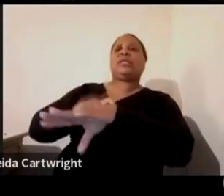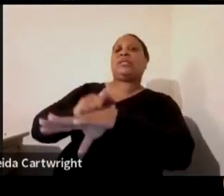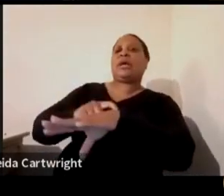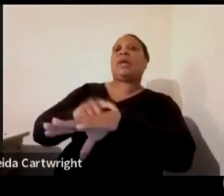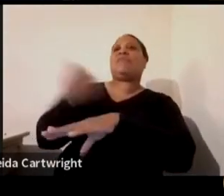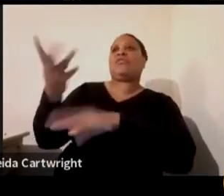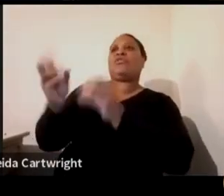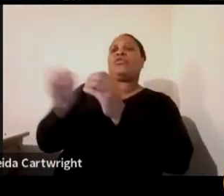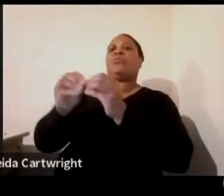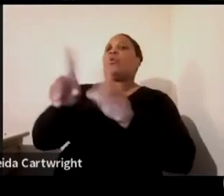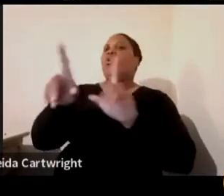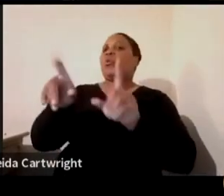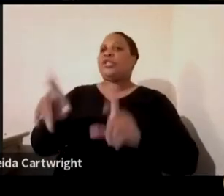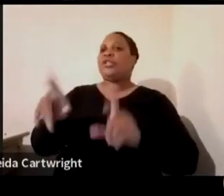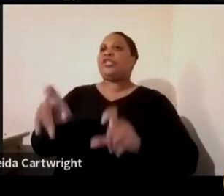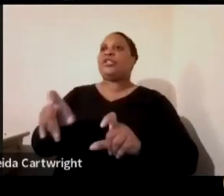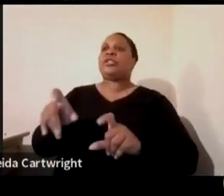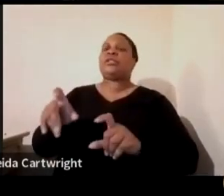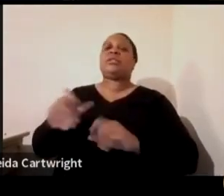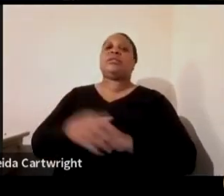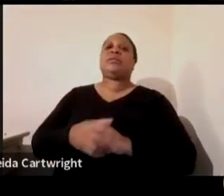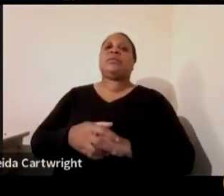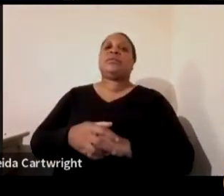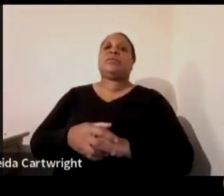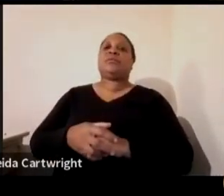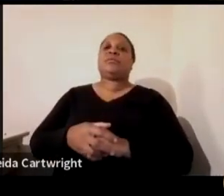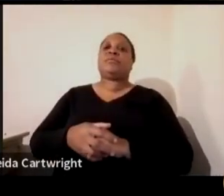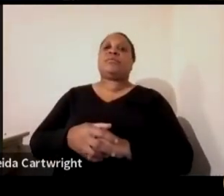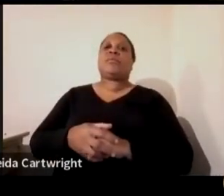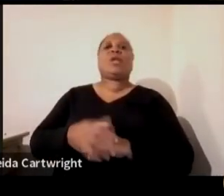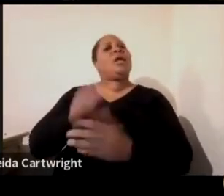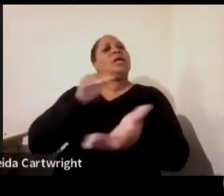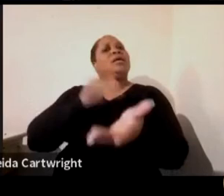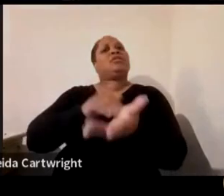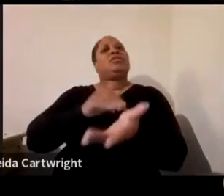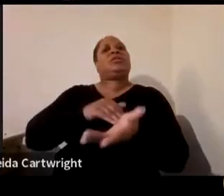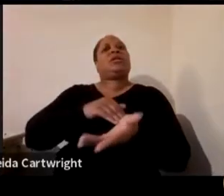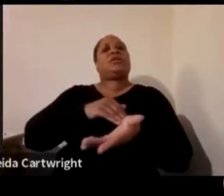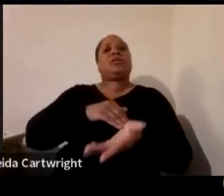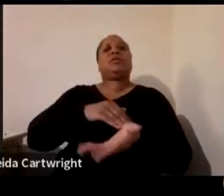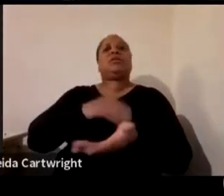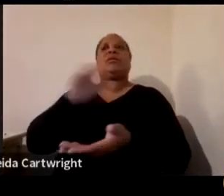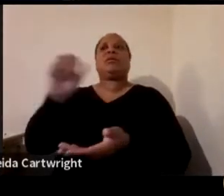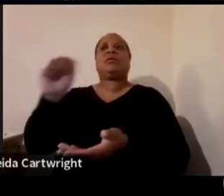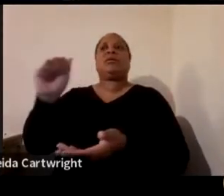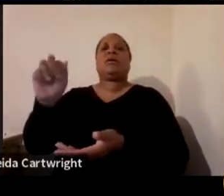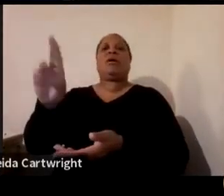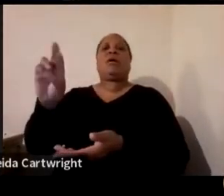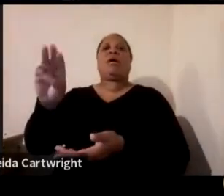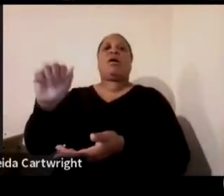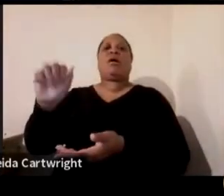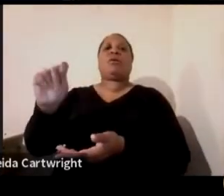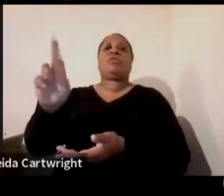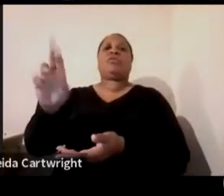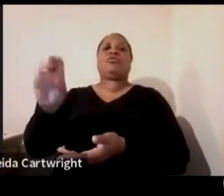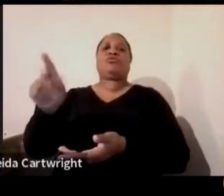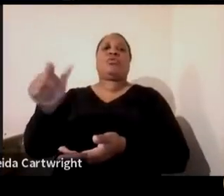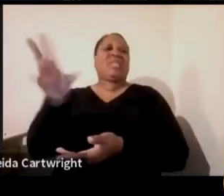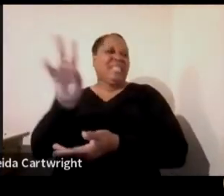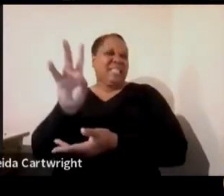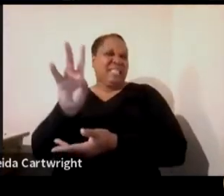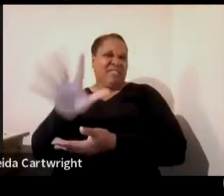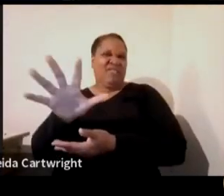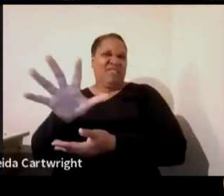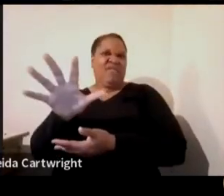more questions. So Dr. Armstrong, the question is, as a 75-year-old with diabetes